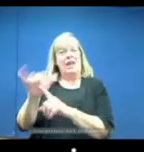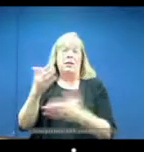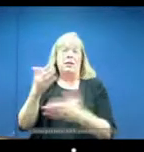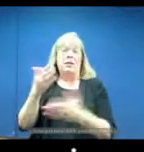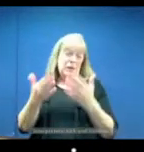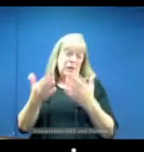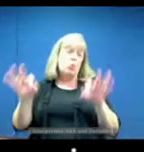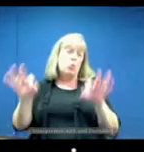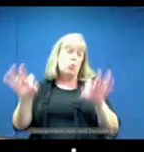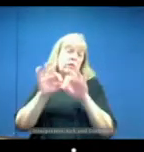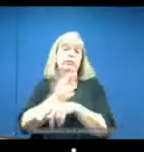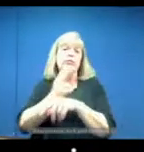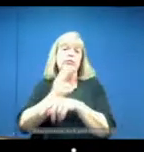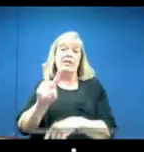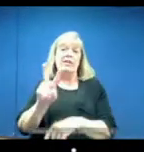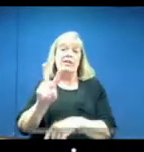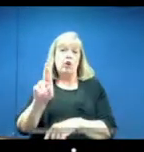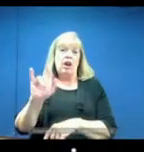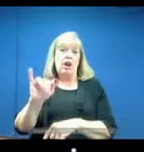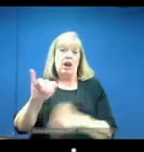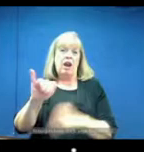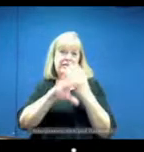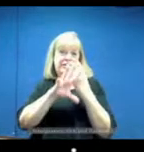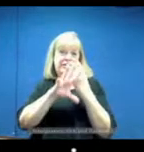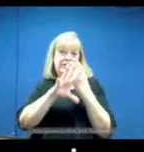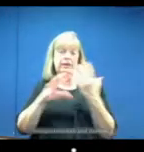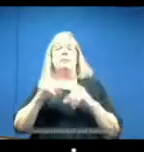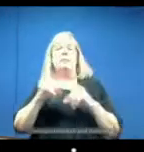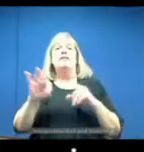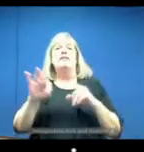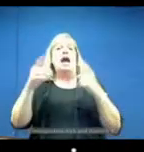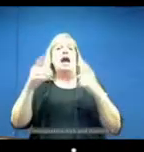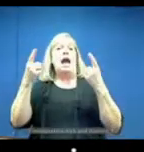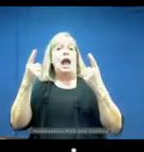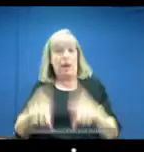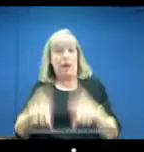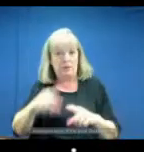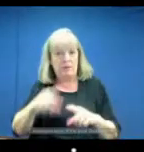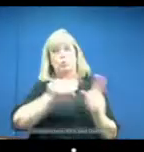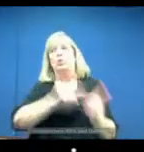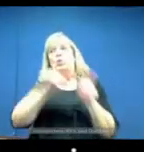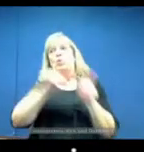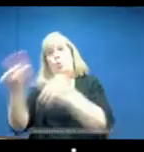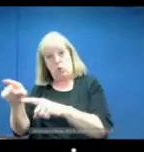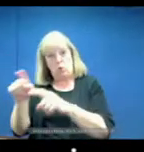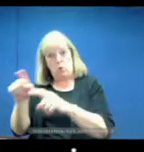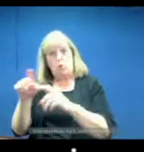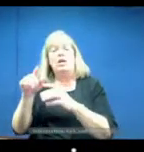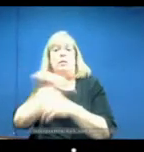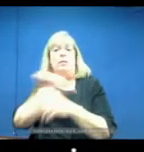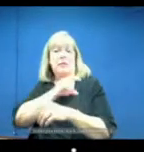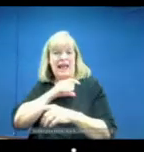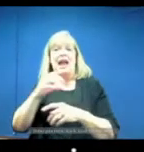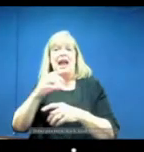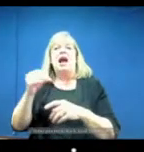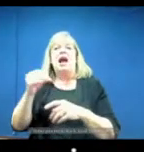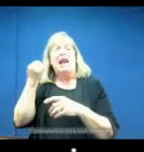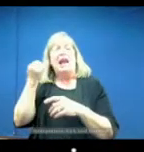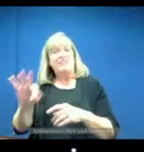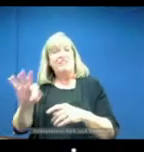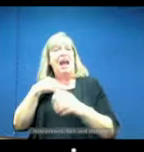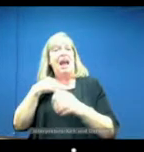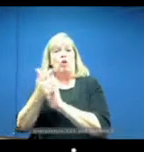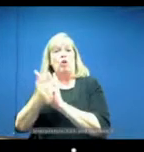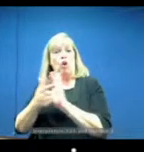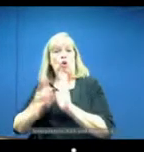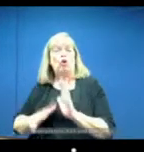utilized. But if you do happen to be there, and she does have counsel, then you wouldn't want to do any